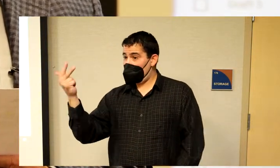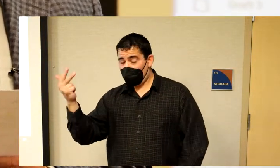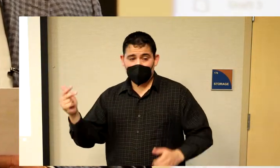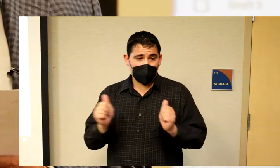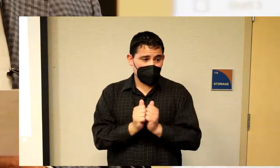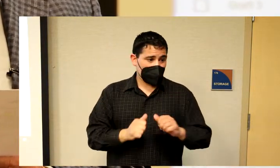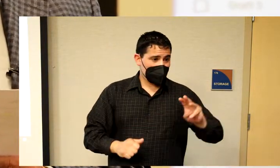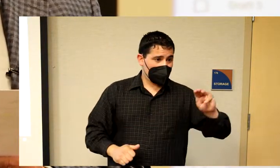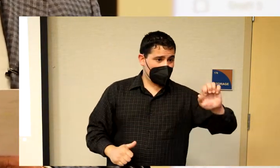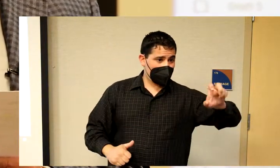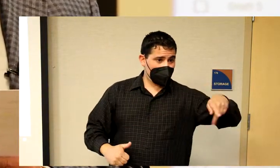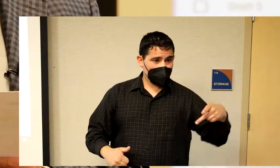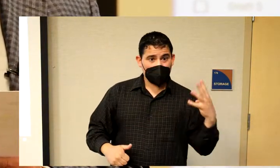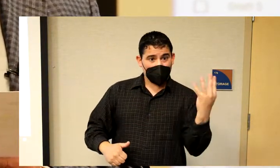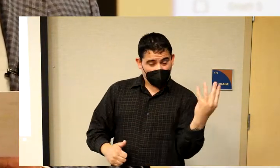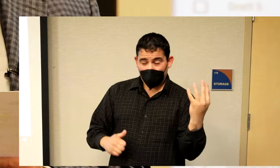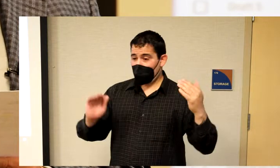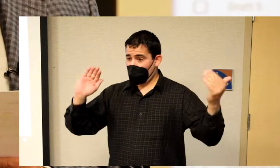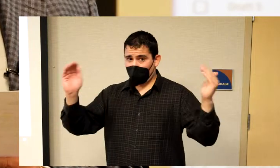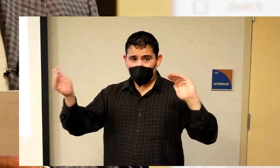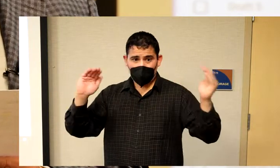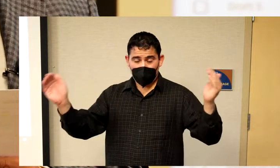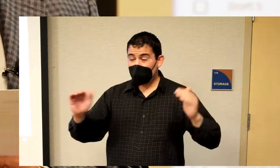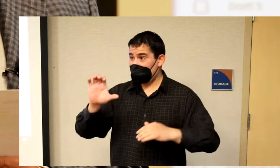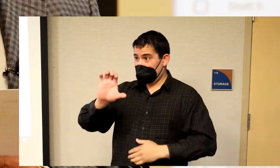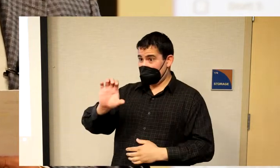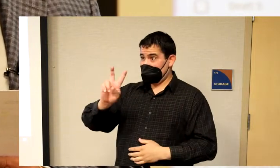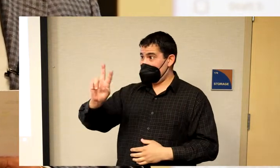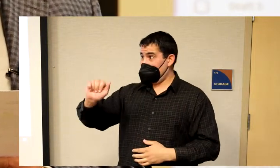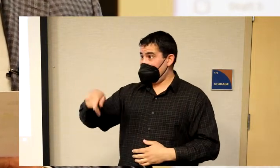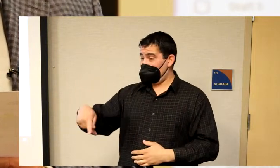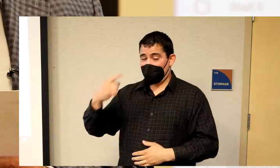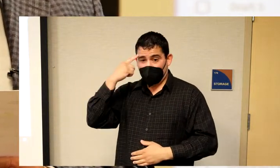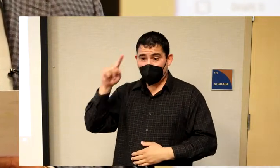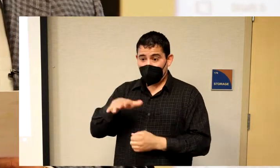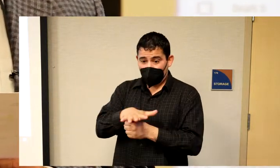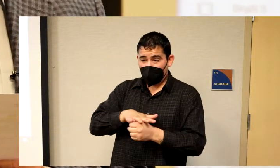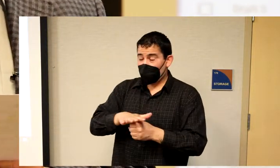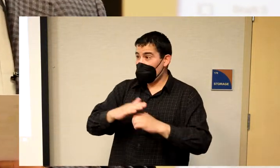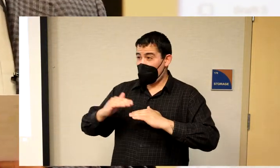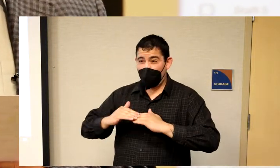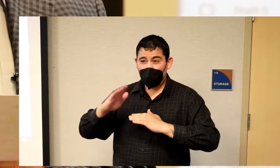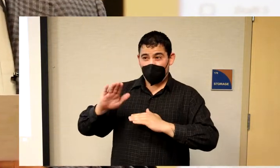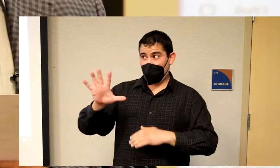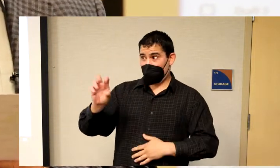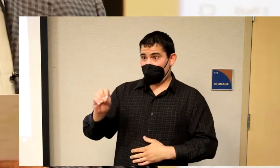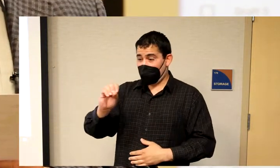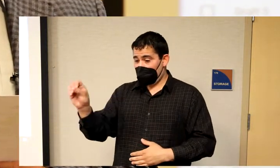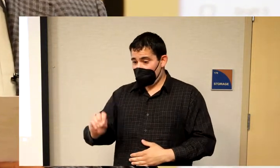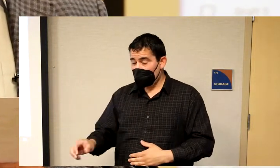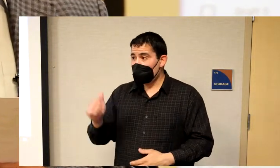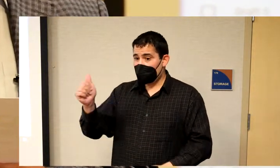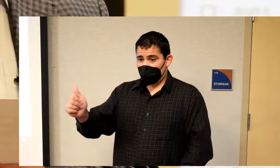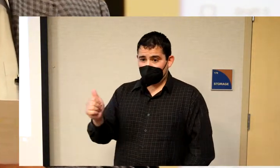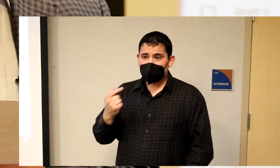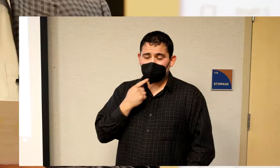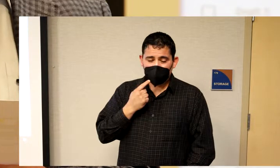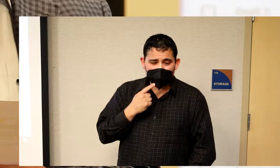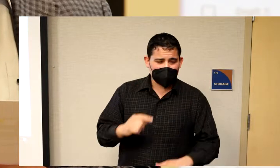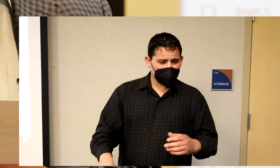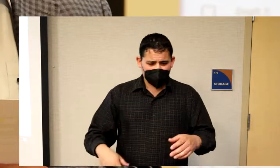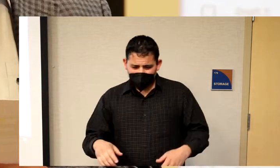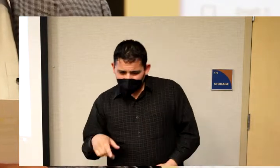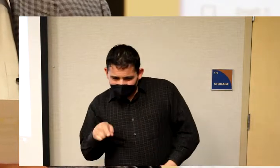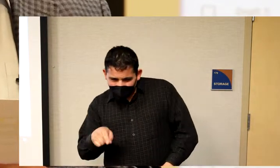HCVAP zones over 50%, but they're slightly over. And you mentioned there's a margin of error here that there's